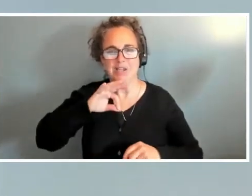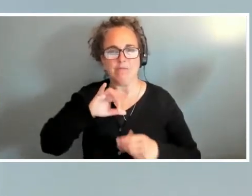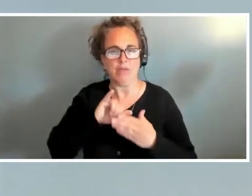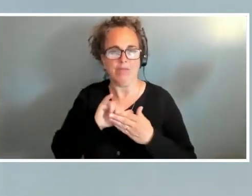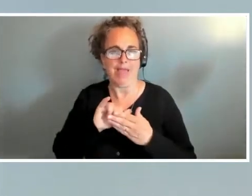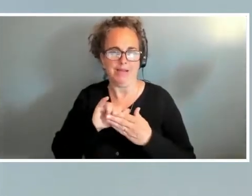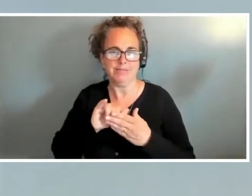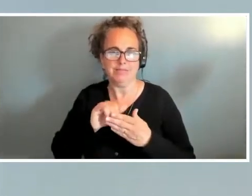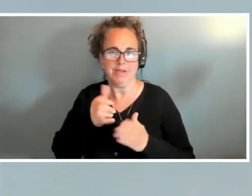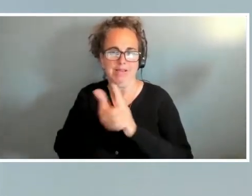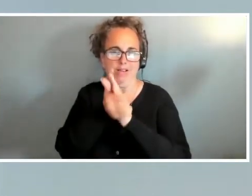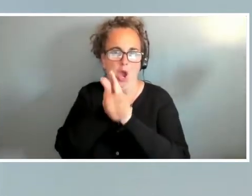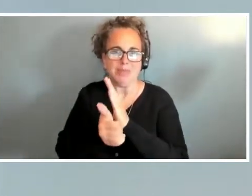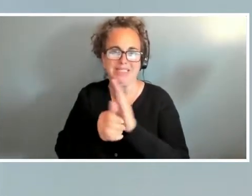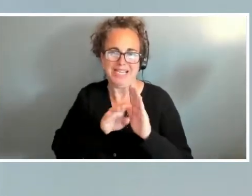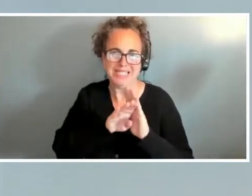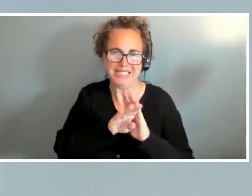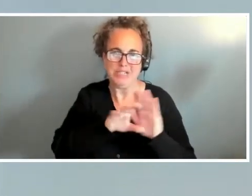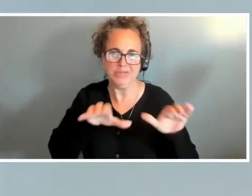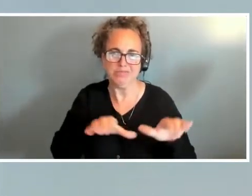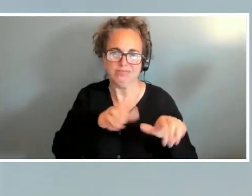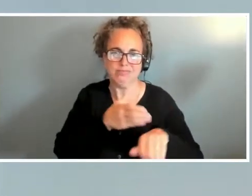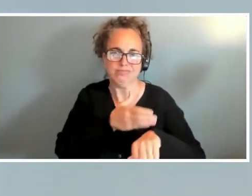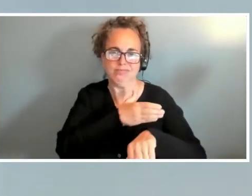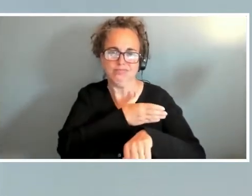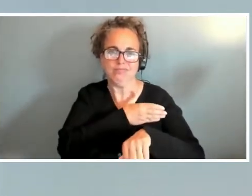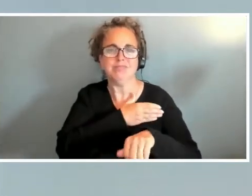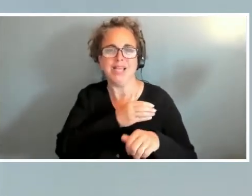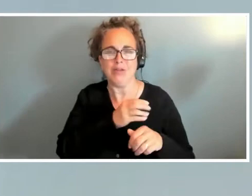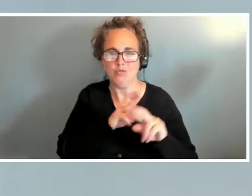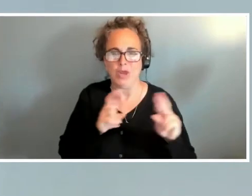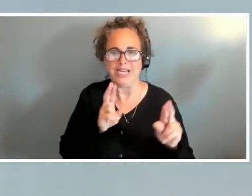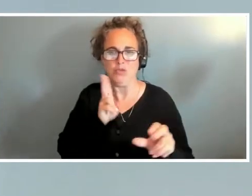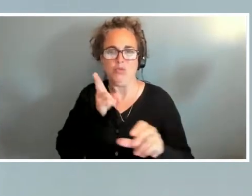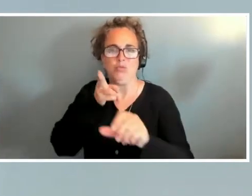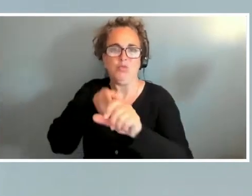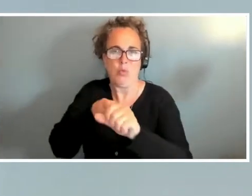competencies until they were confident to step into that national space.